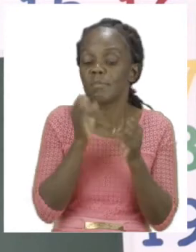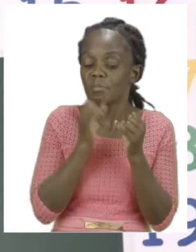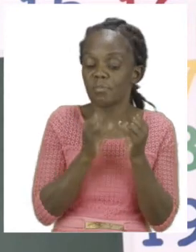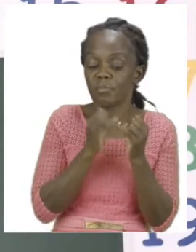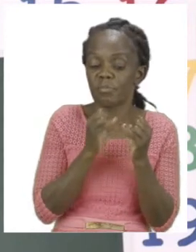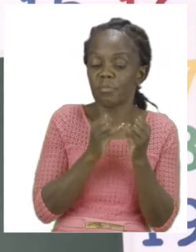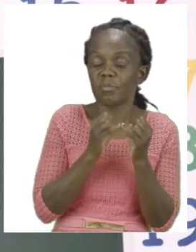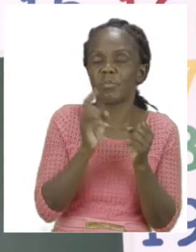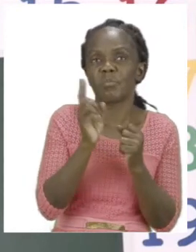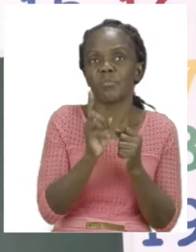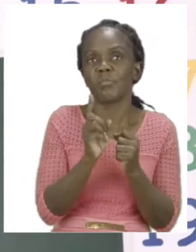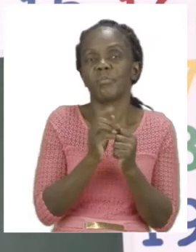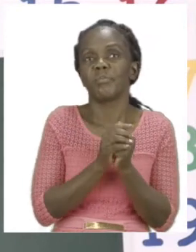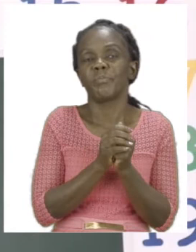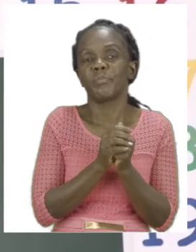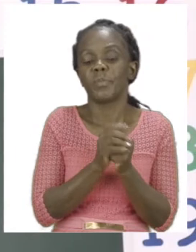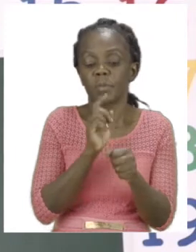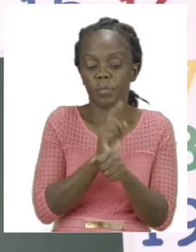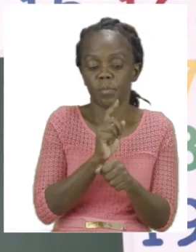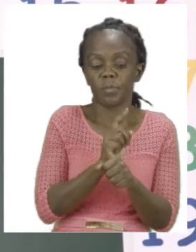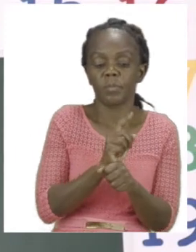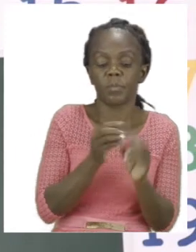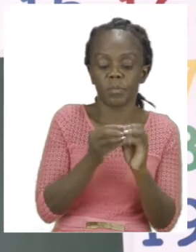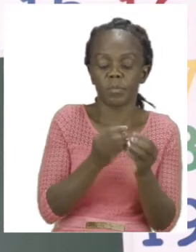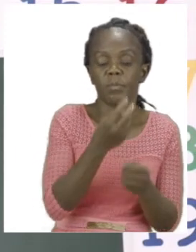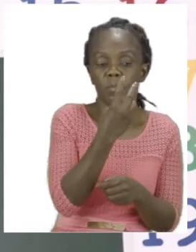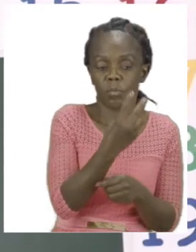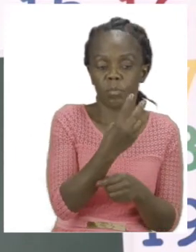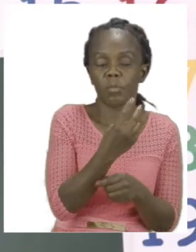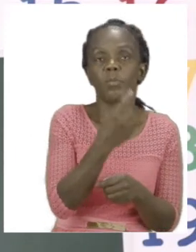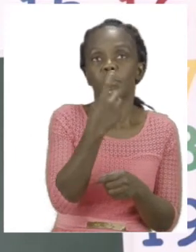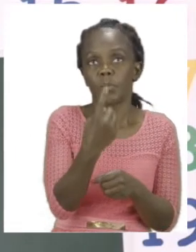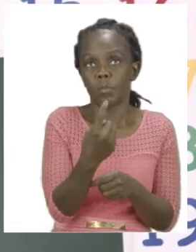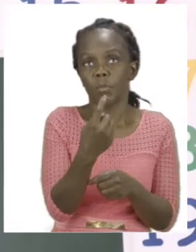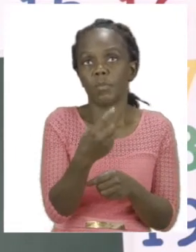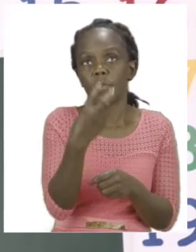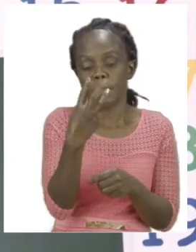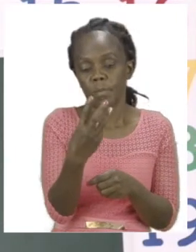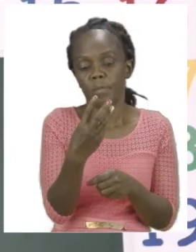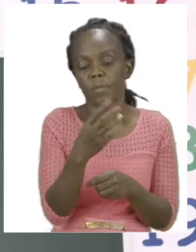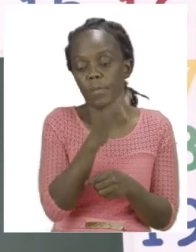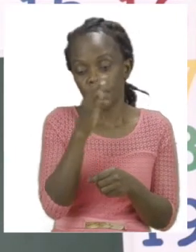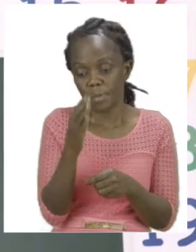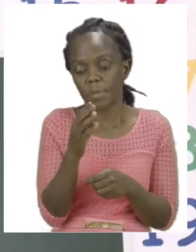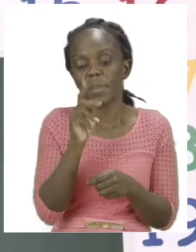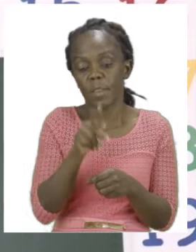pattern again. 2, 1, 3,